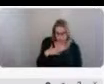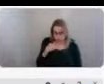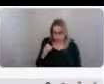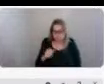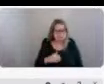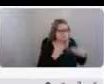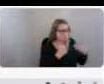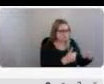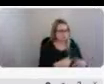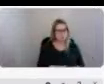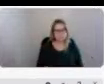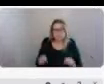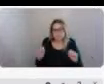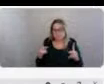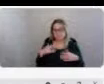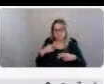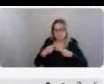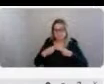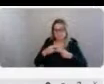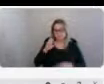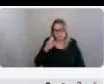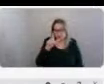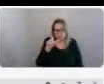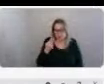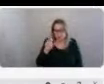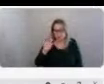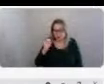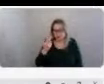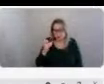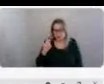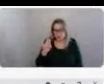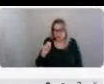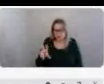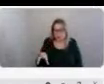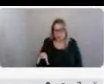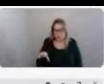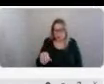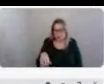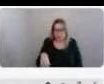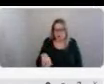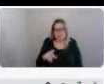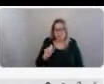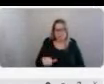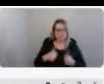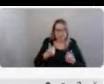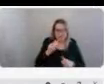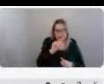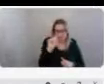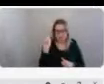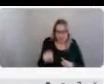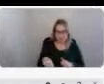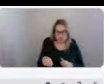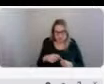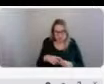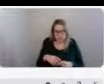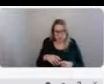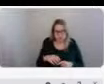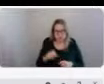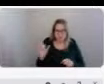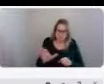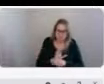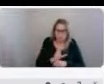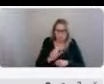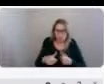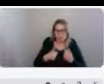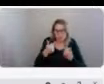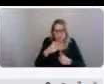yes please proceed okay my name is ellen shankarow i'm a native to sonan and i've lived in the sam hughes neighborhood all of my